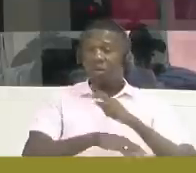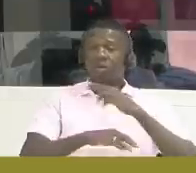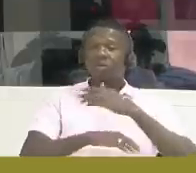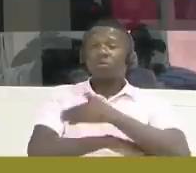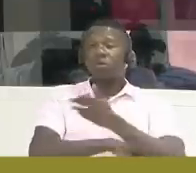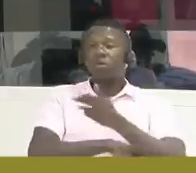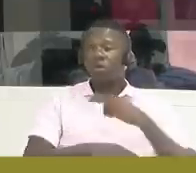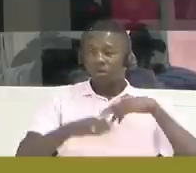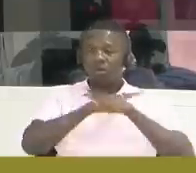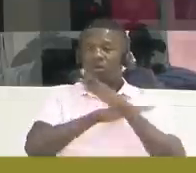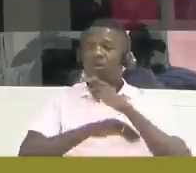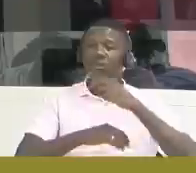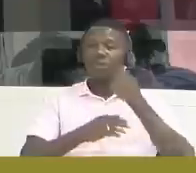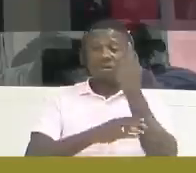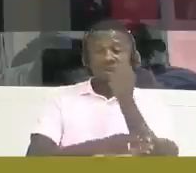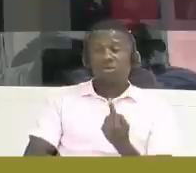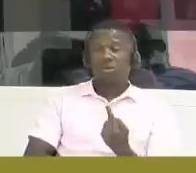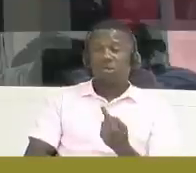in the dark.